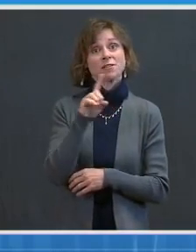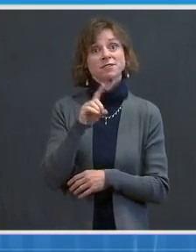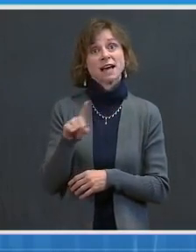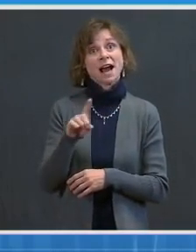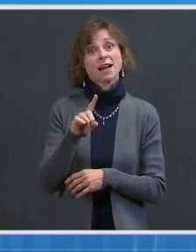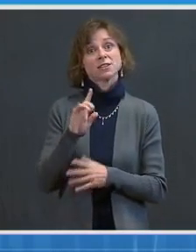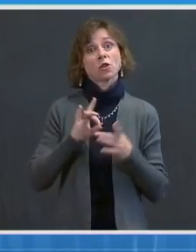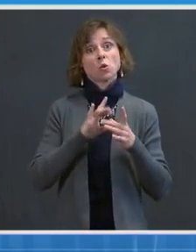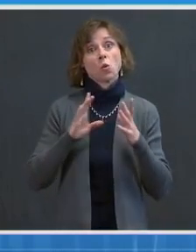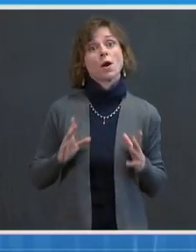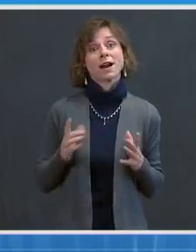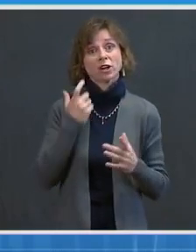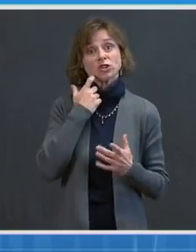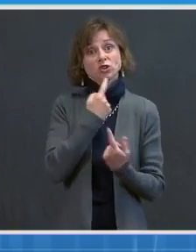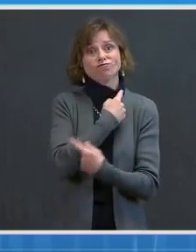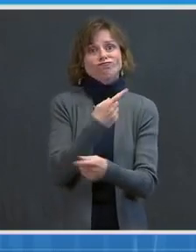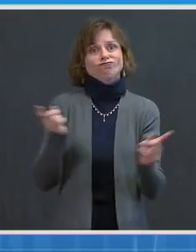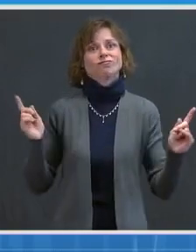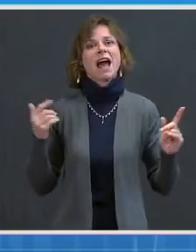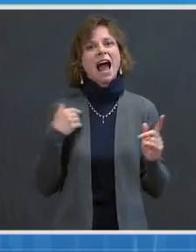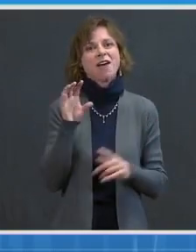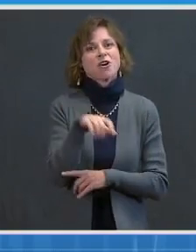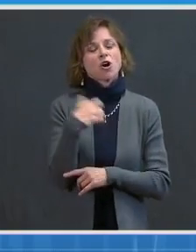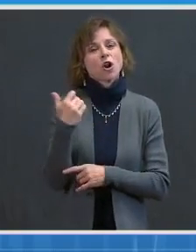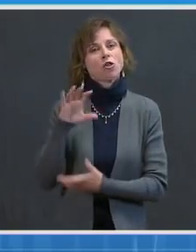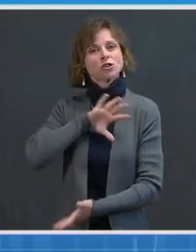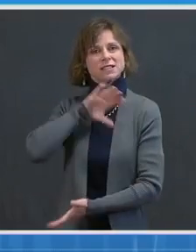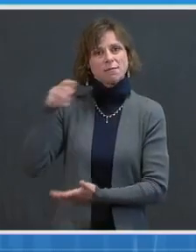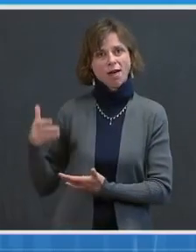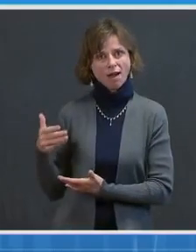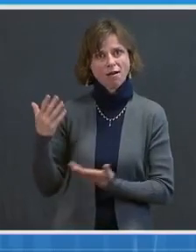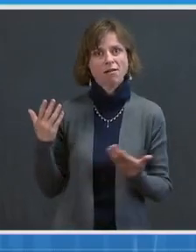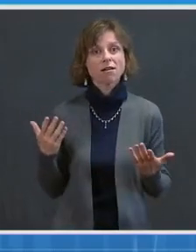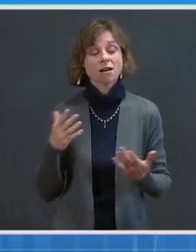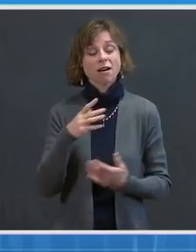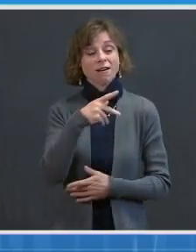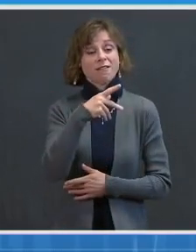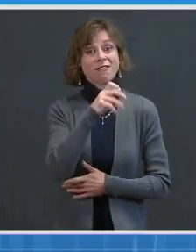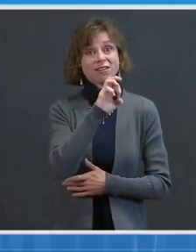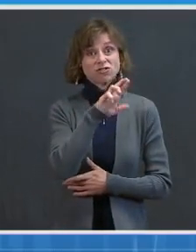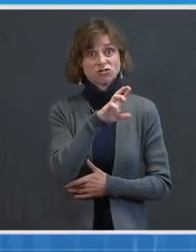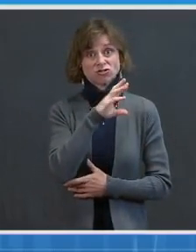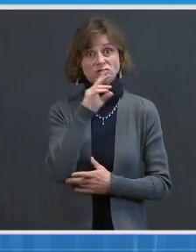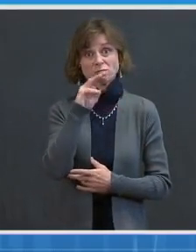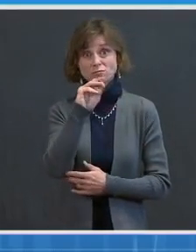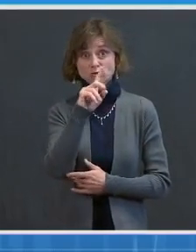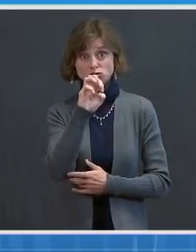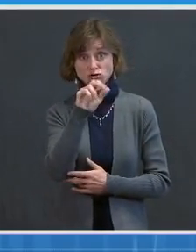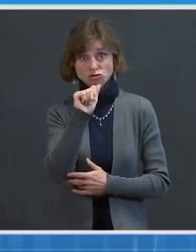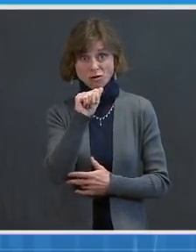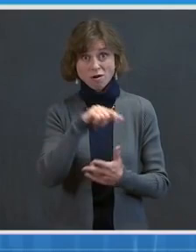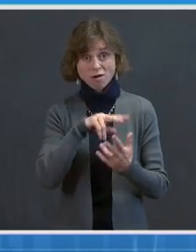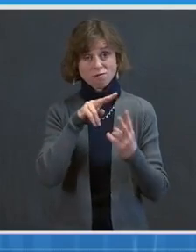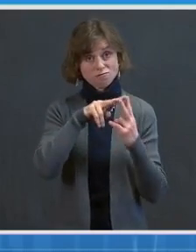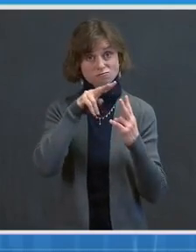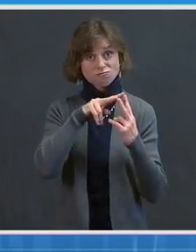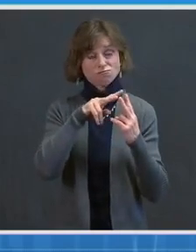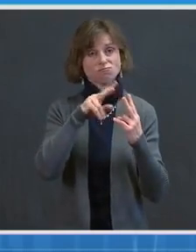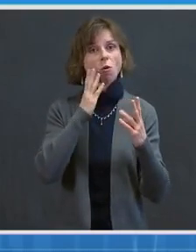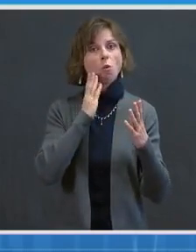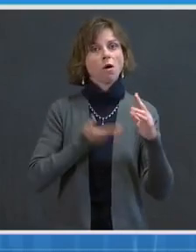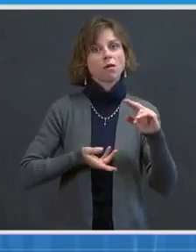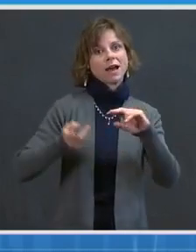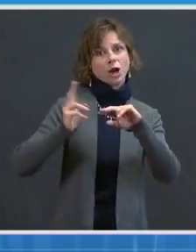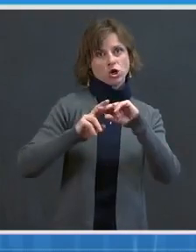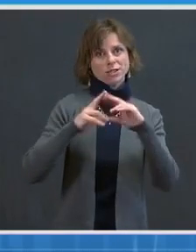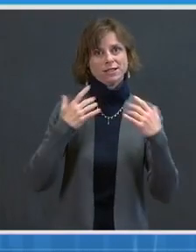coordinator, announced yet another supply increase. Pfizer and Moderna vaccine supply will now increase to more